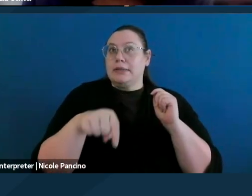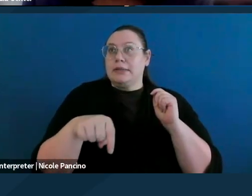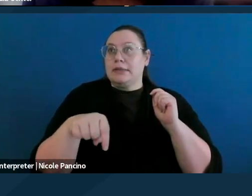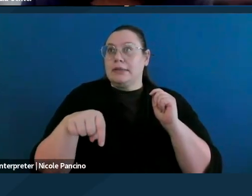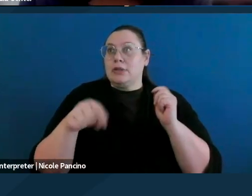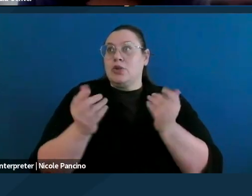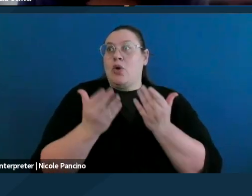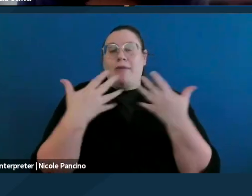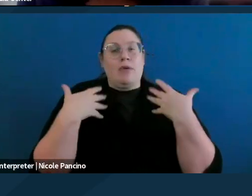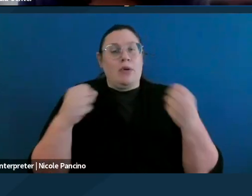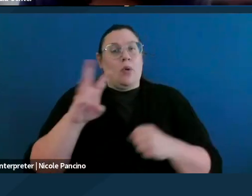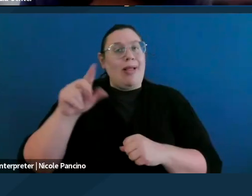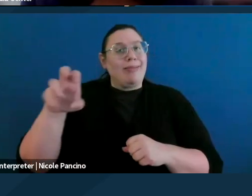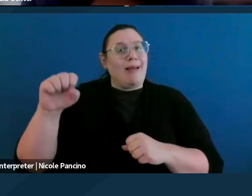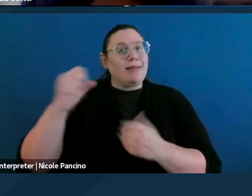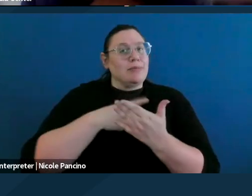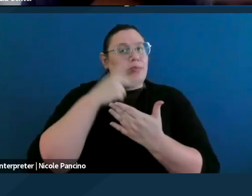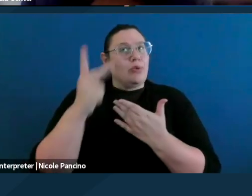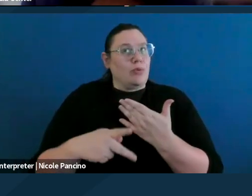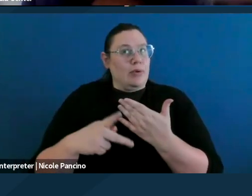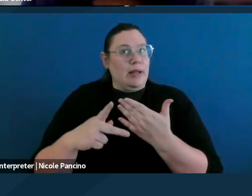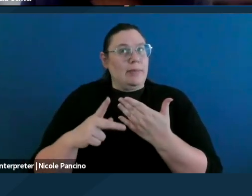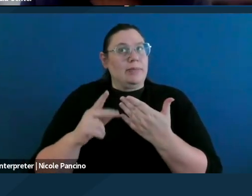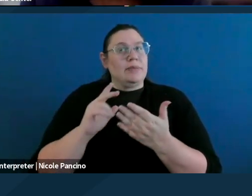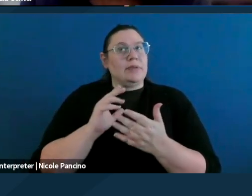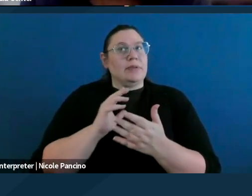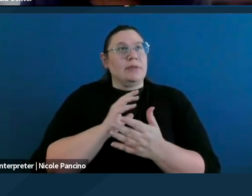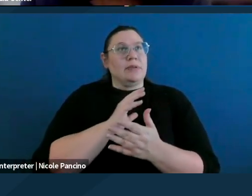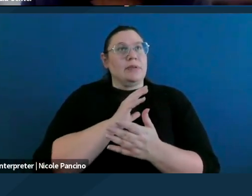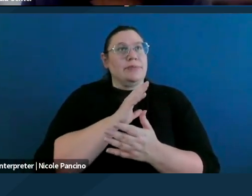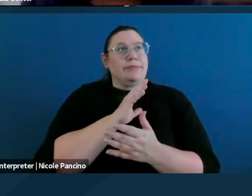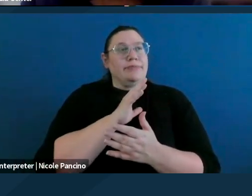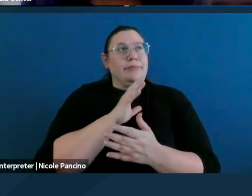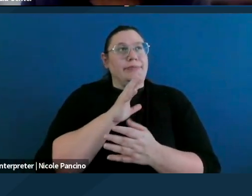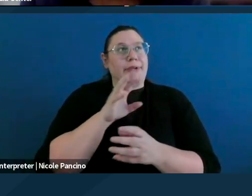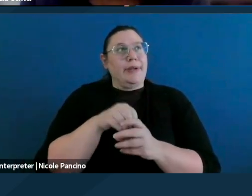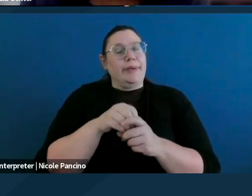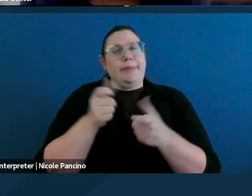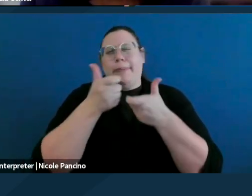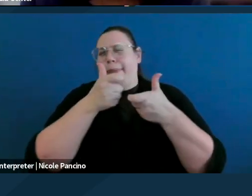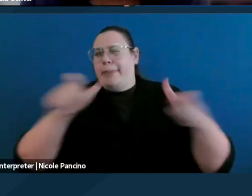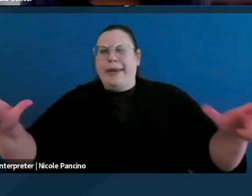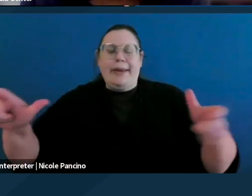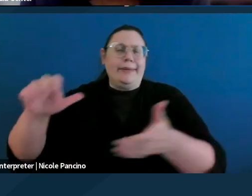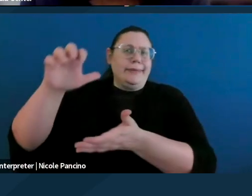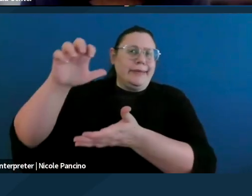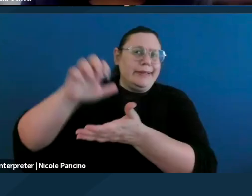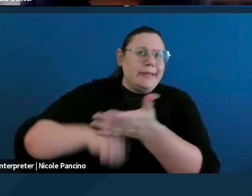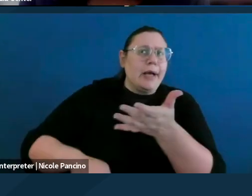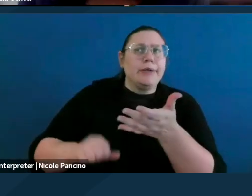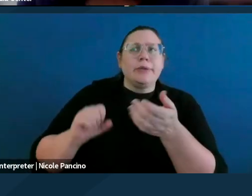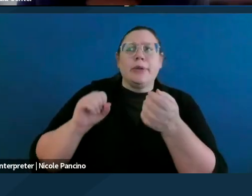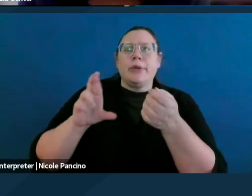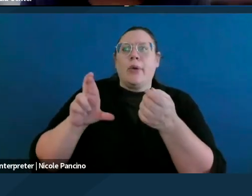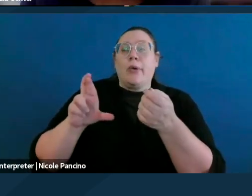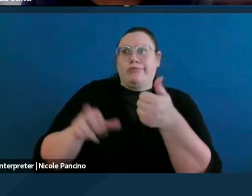offer wellness programs that included sort of big deductions or